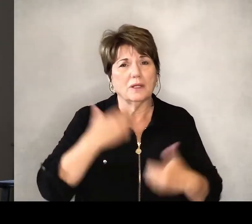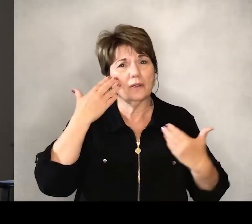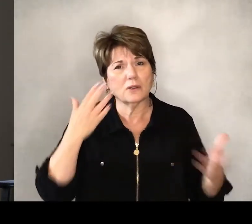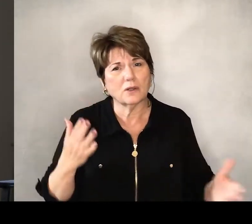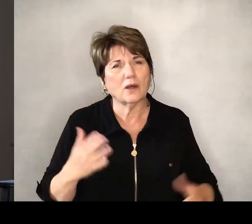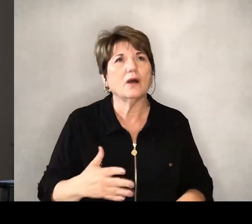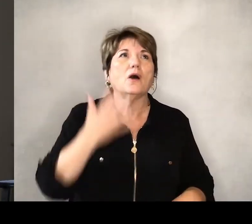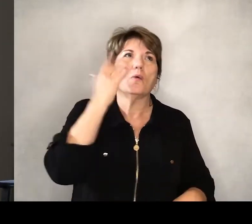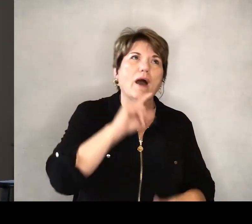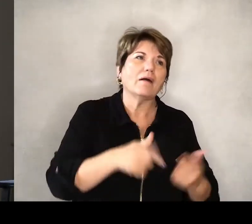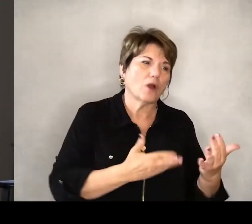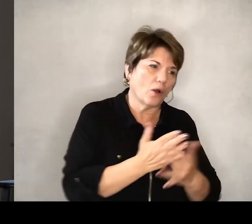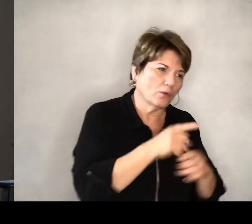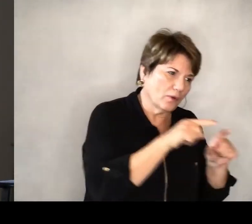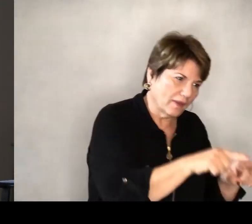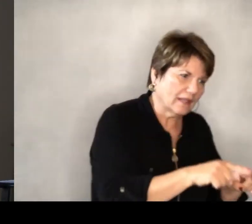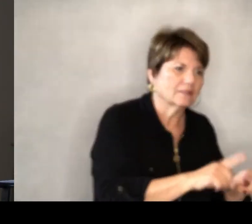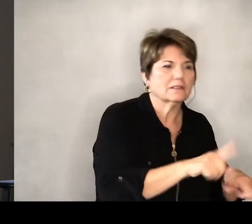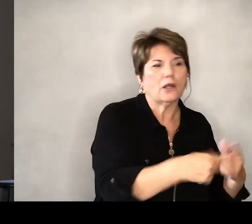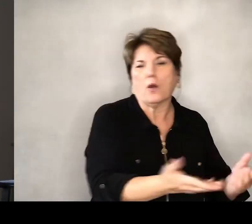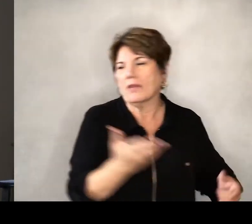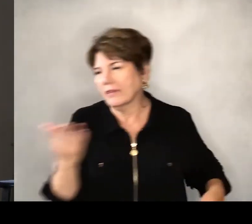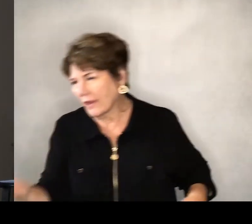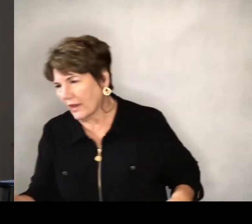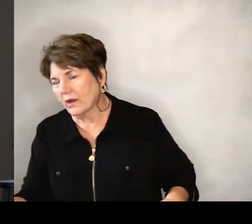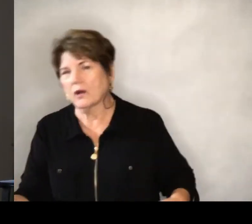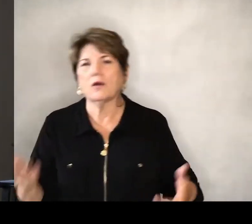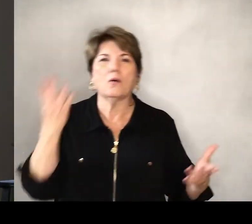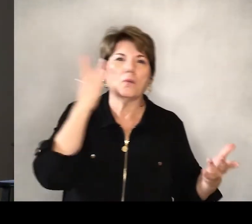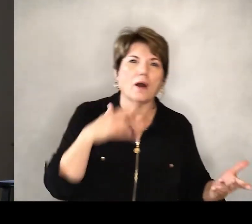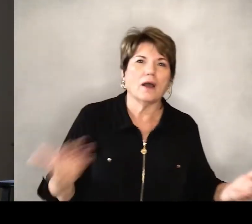Why do I have to go through this in order to get there?